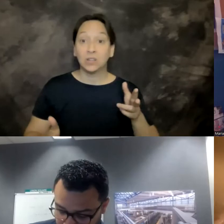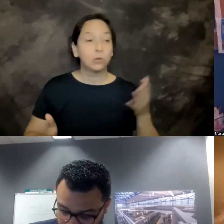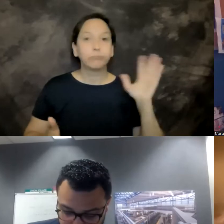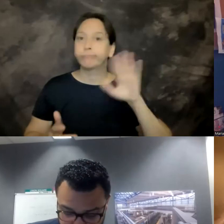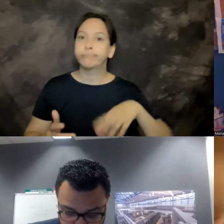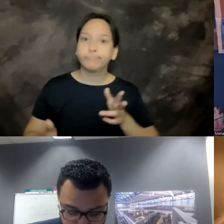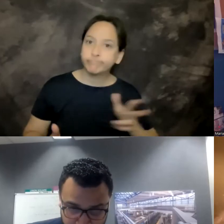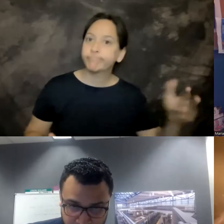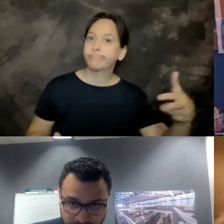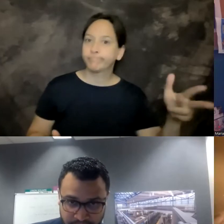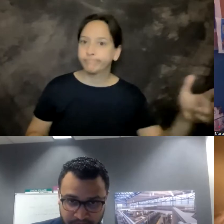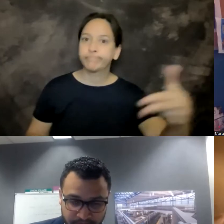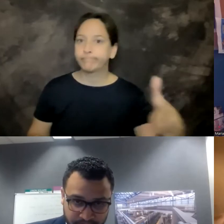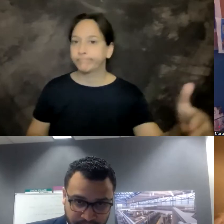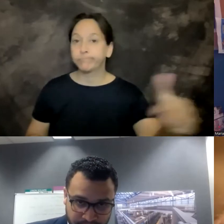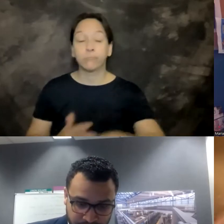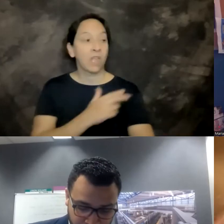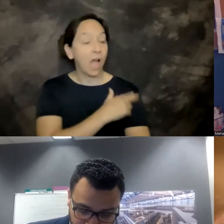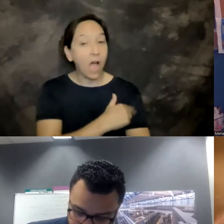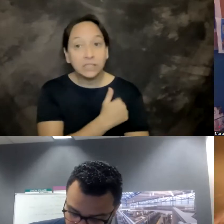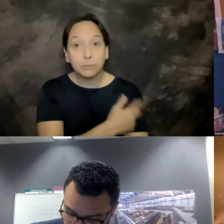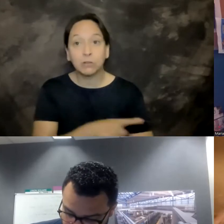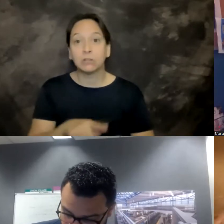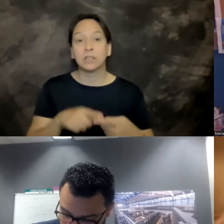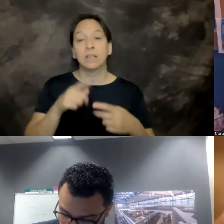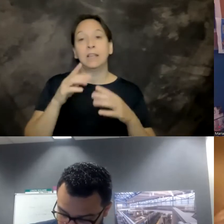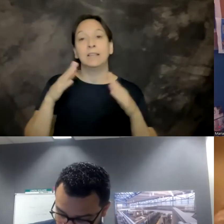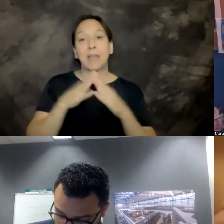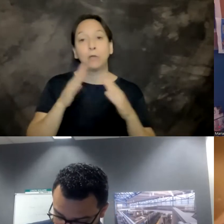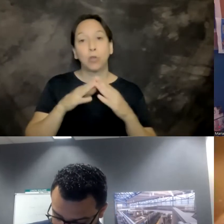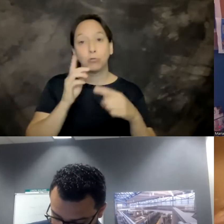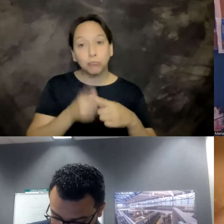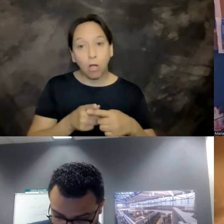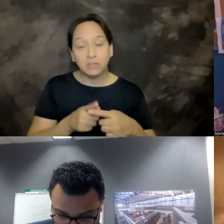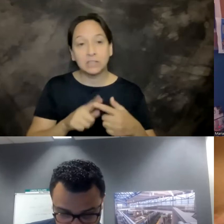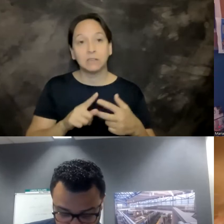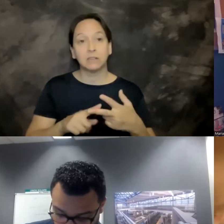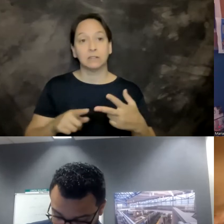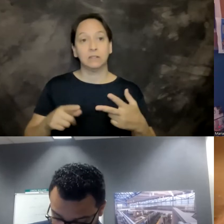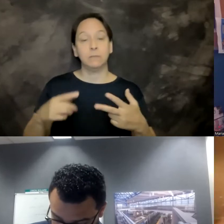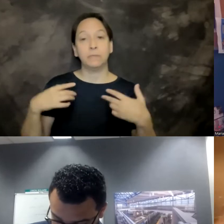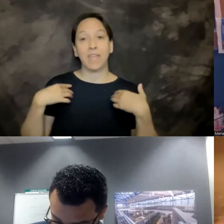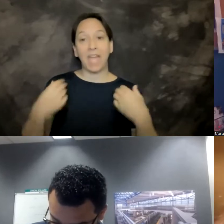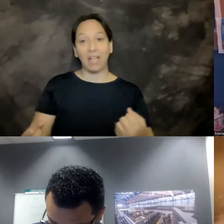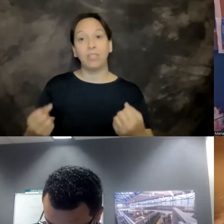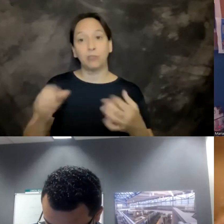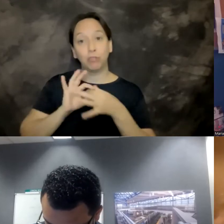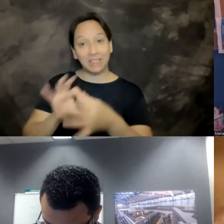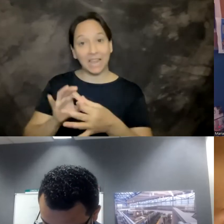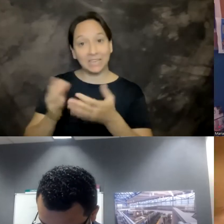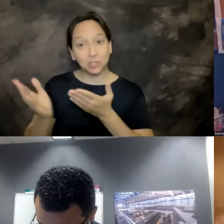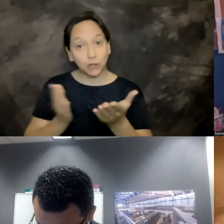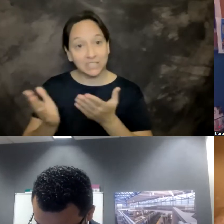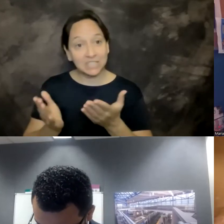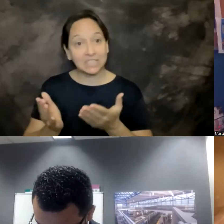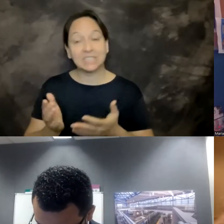people. Hospitals, downtown crossing, small health related services. It needs